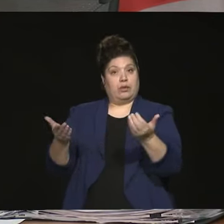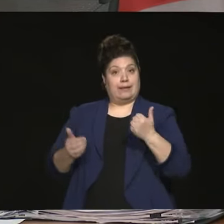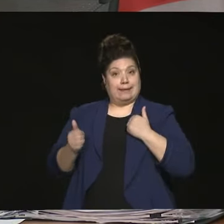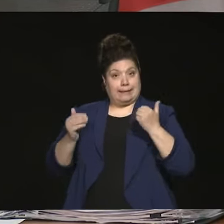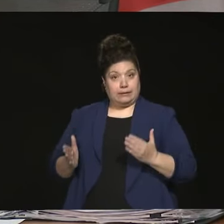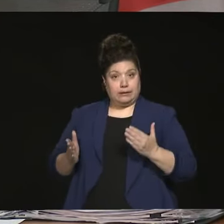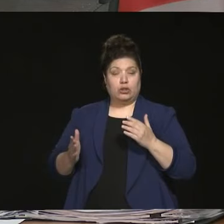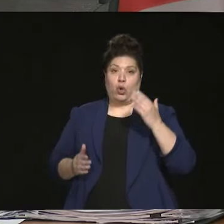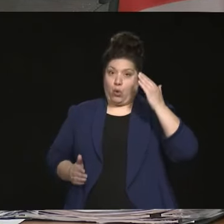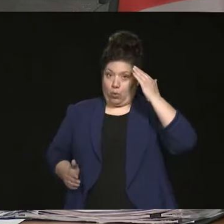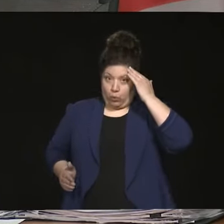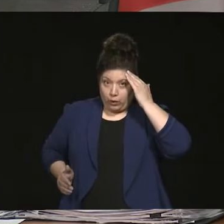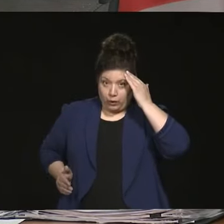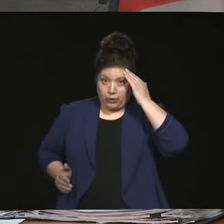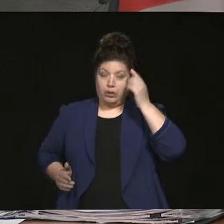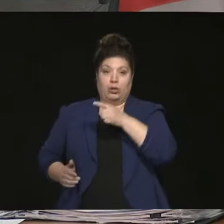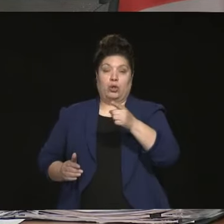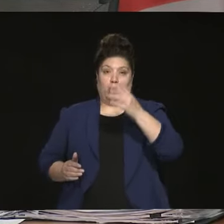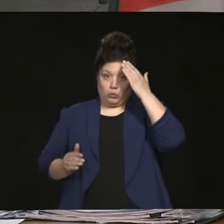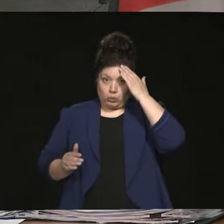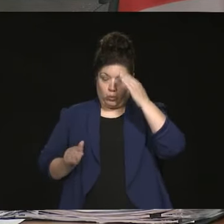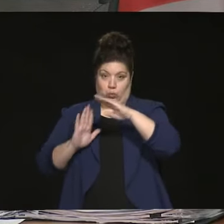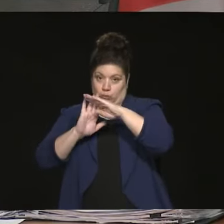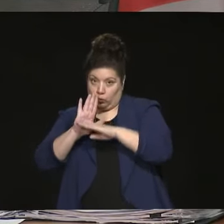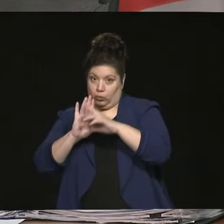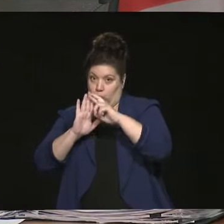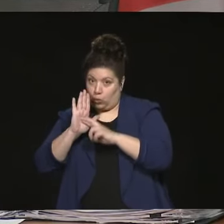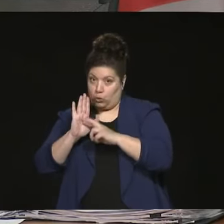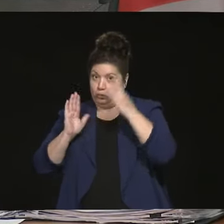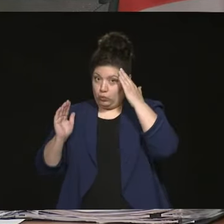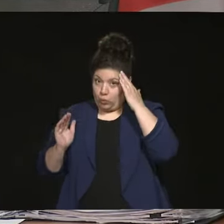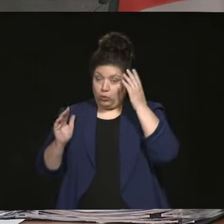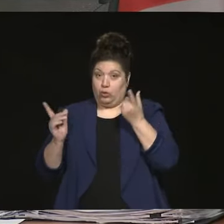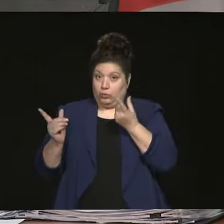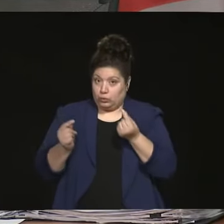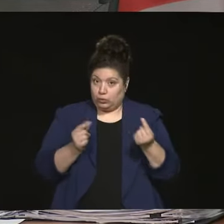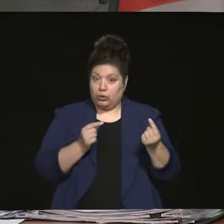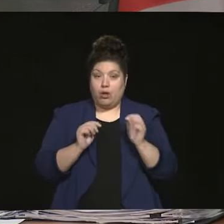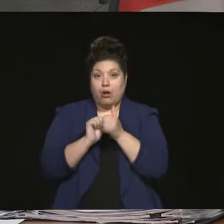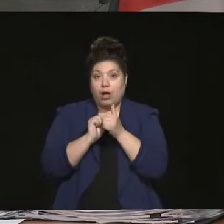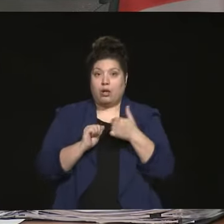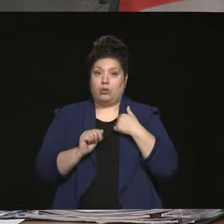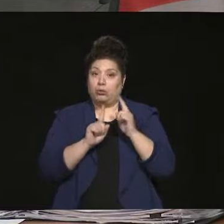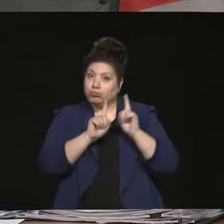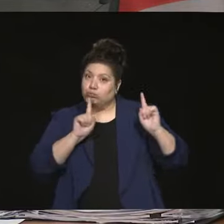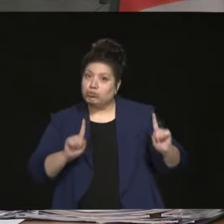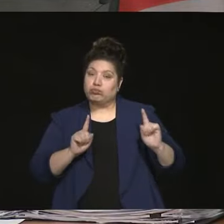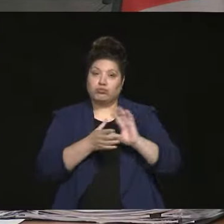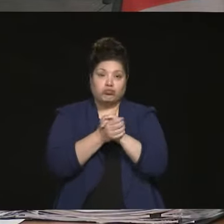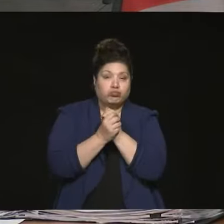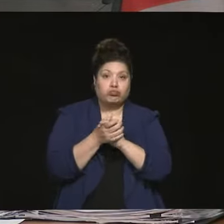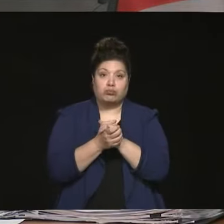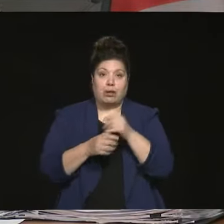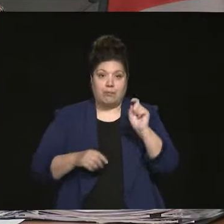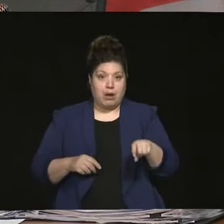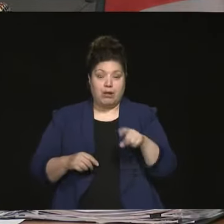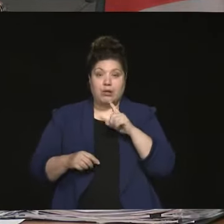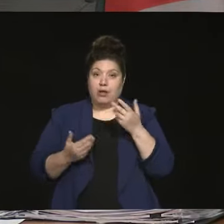know what it takes to actually reduce transmission risk. And everybody's been learning about all of those